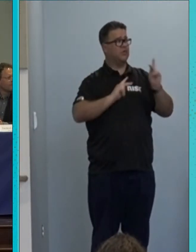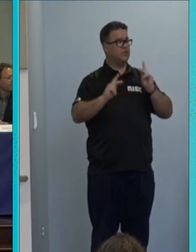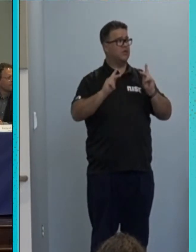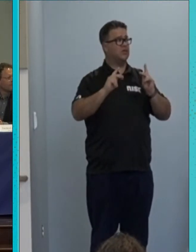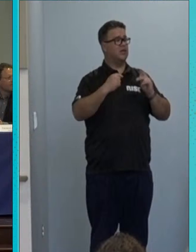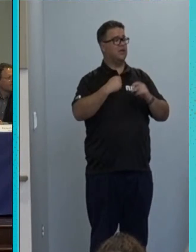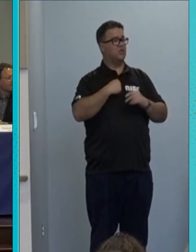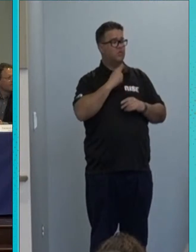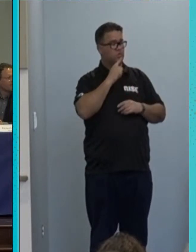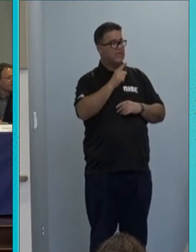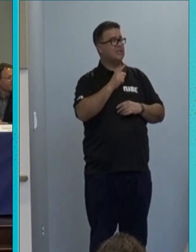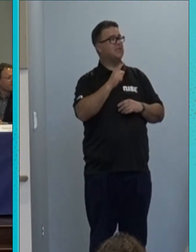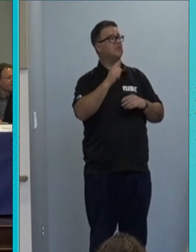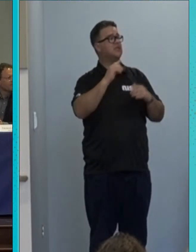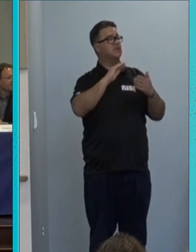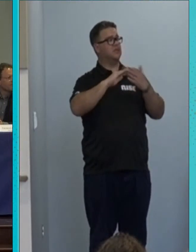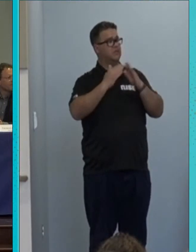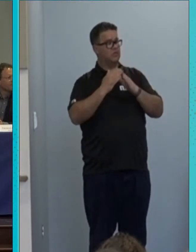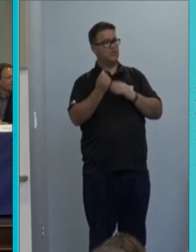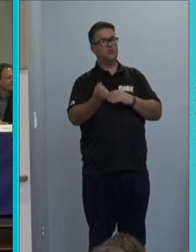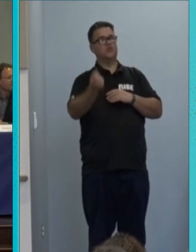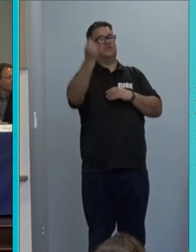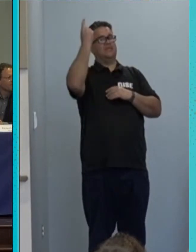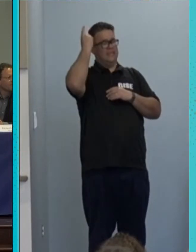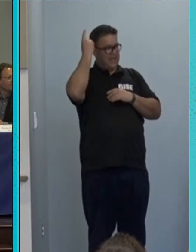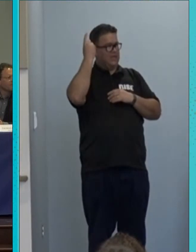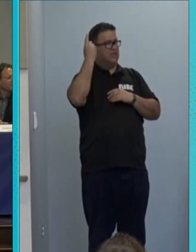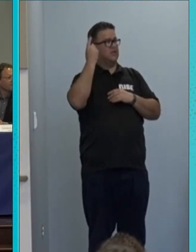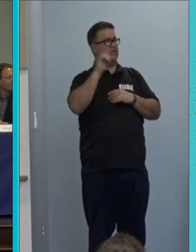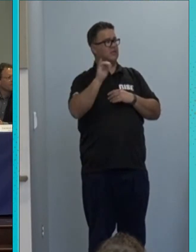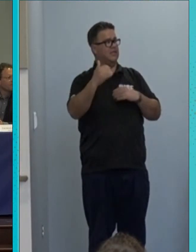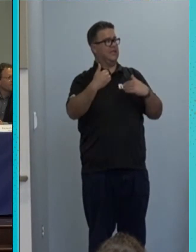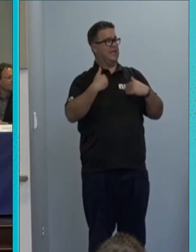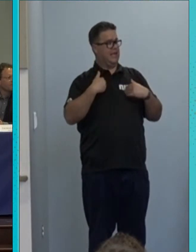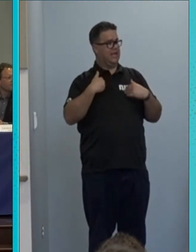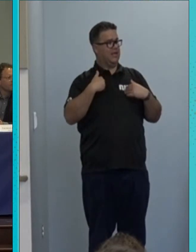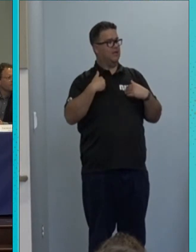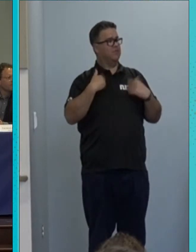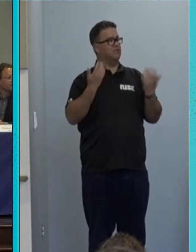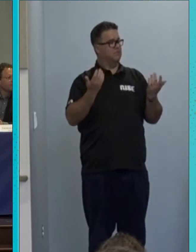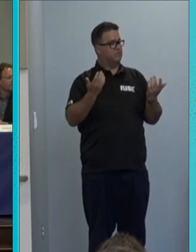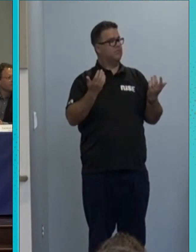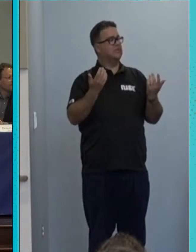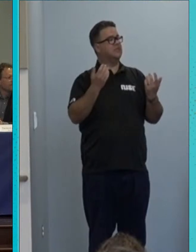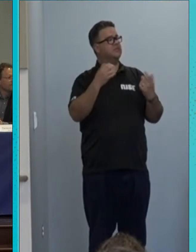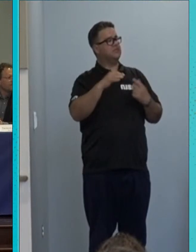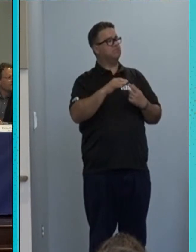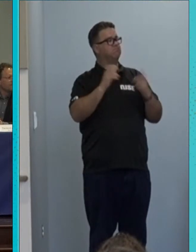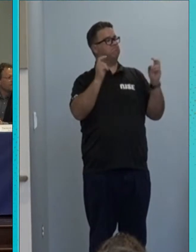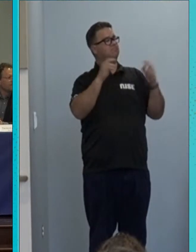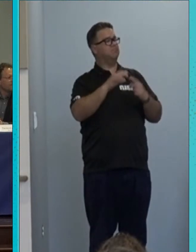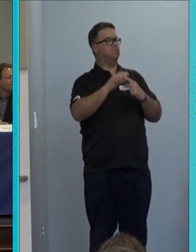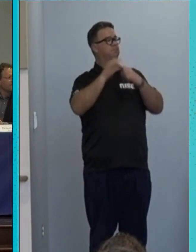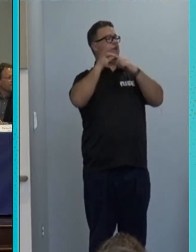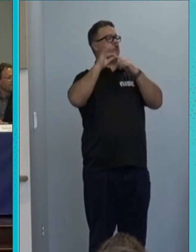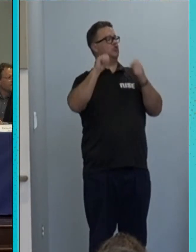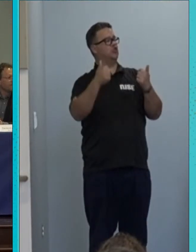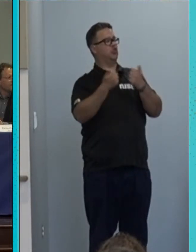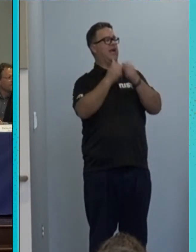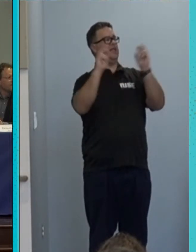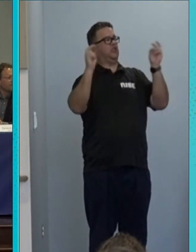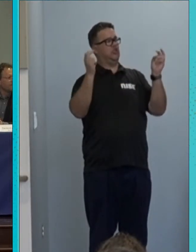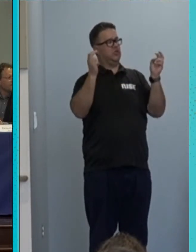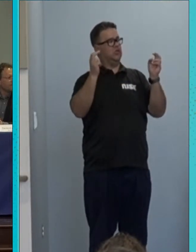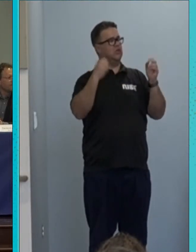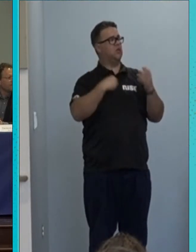understanding of what it's like to have a special challenge. I'd like